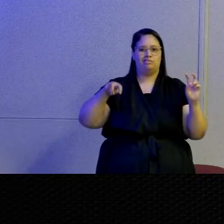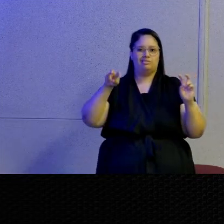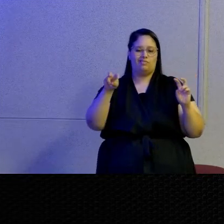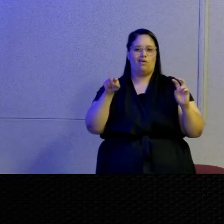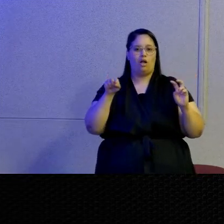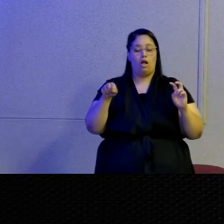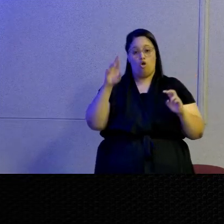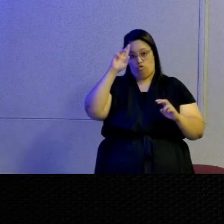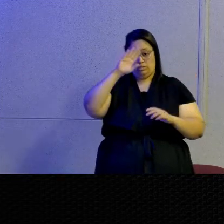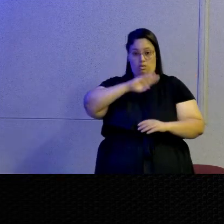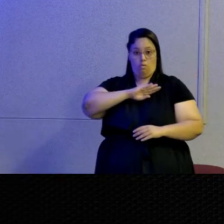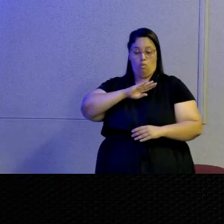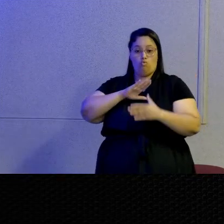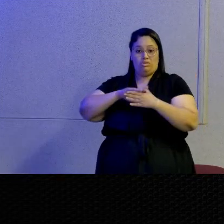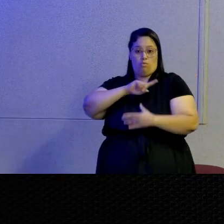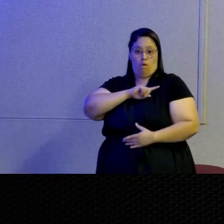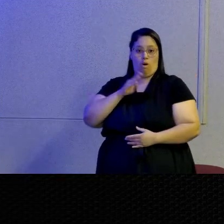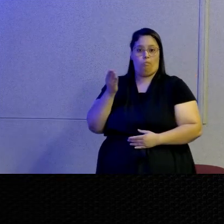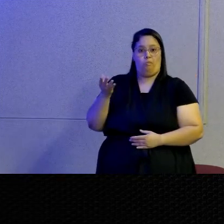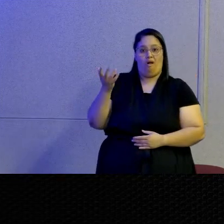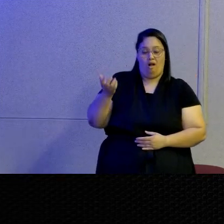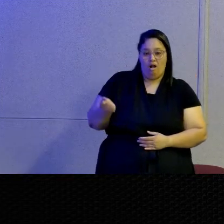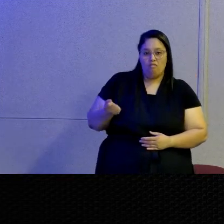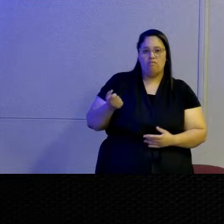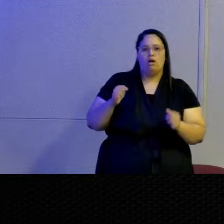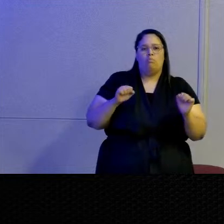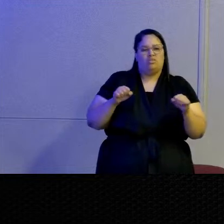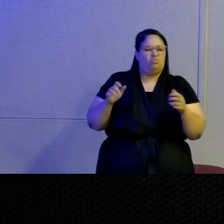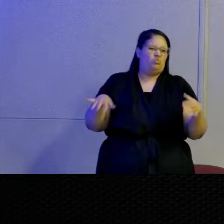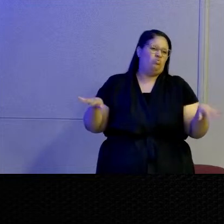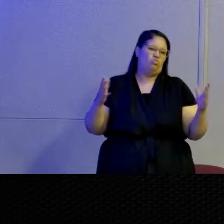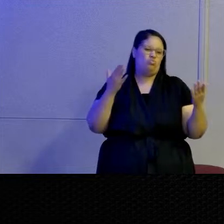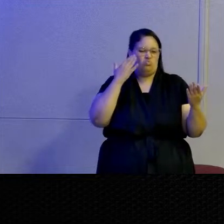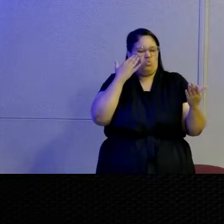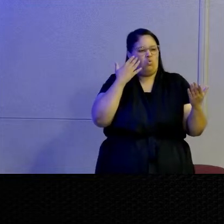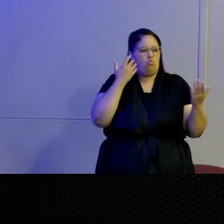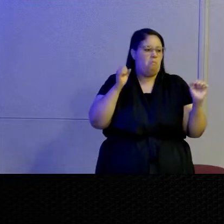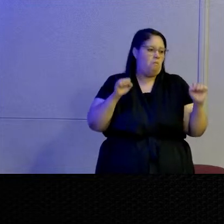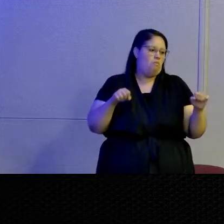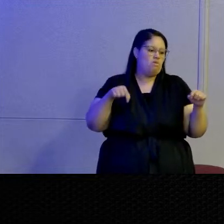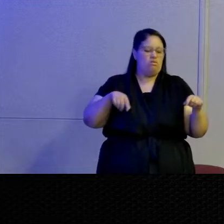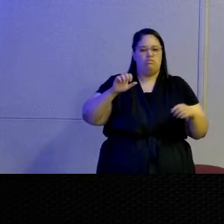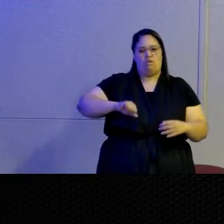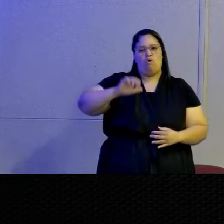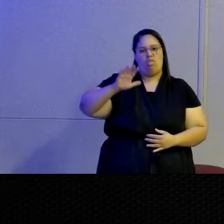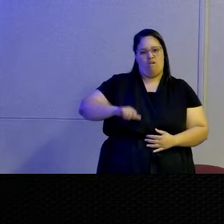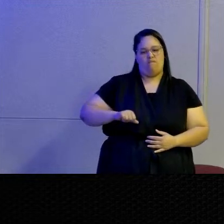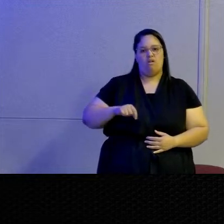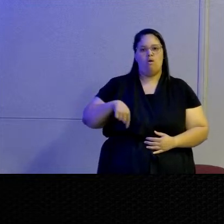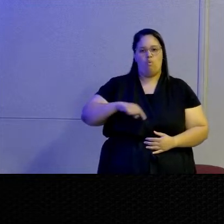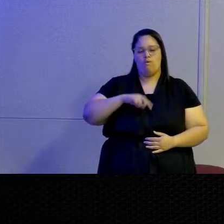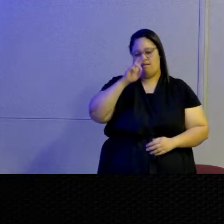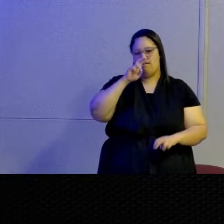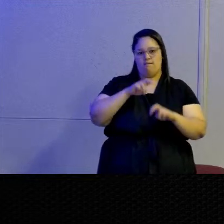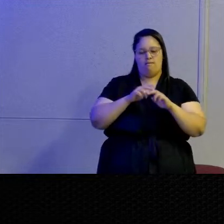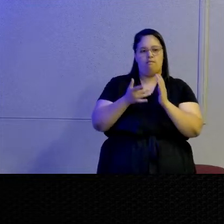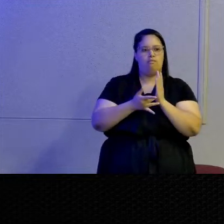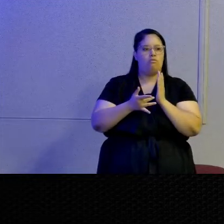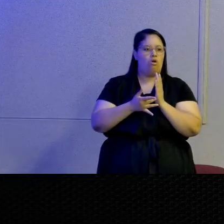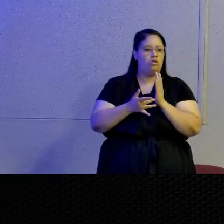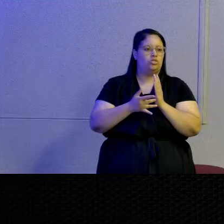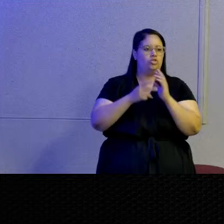reason it's there, it's probably obvious for us in South Africa, where we need